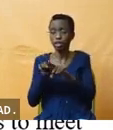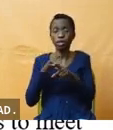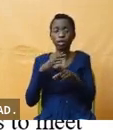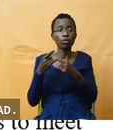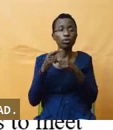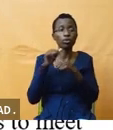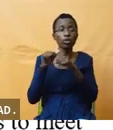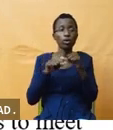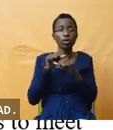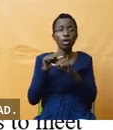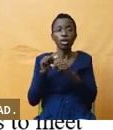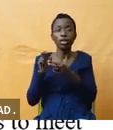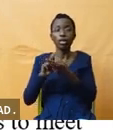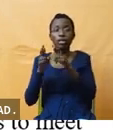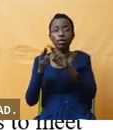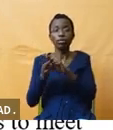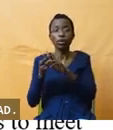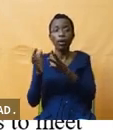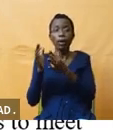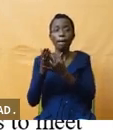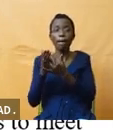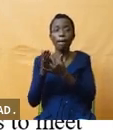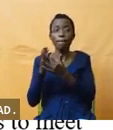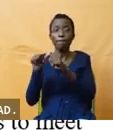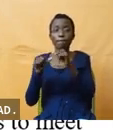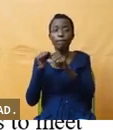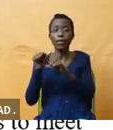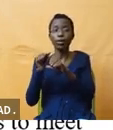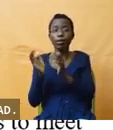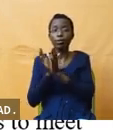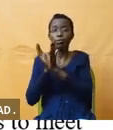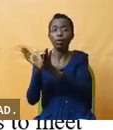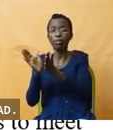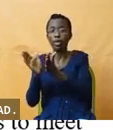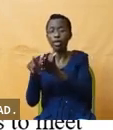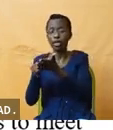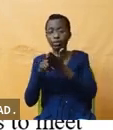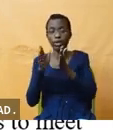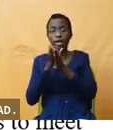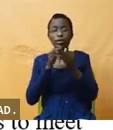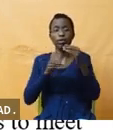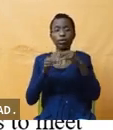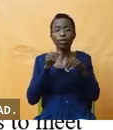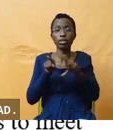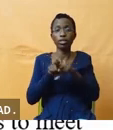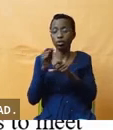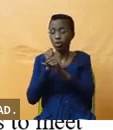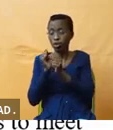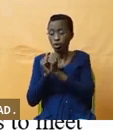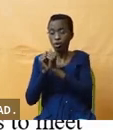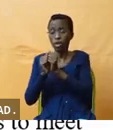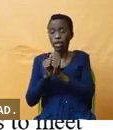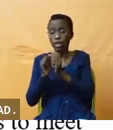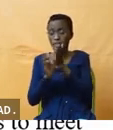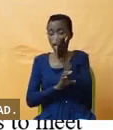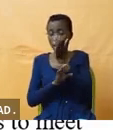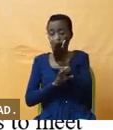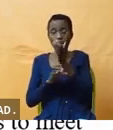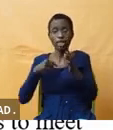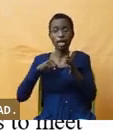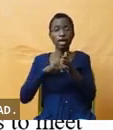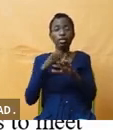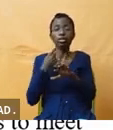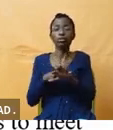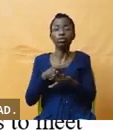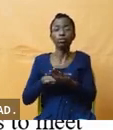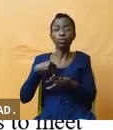nexus between public debt and corruption. And I think we all know, or within our respective countries, whenever there is